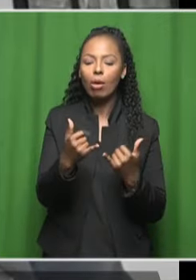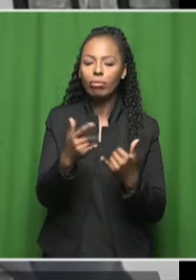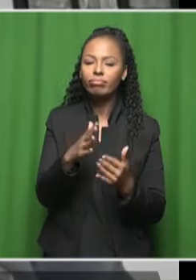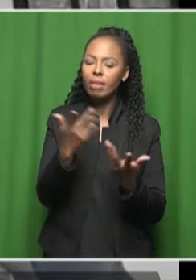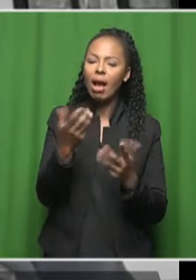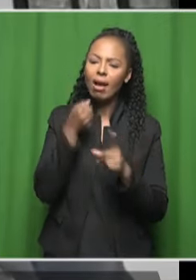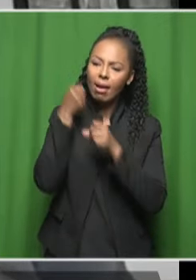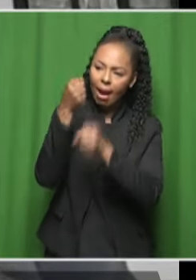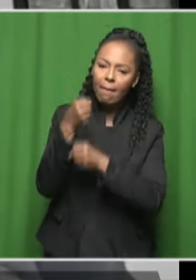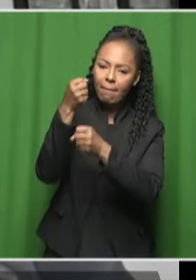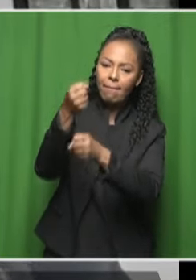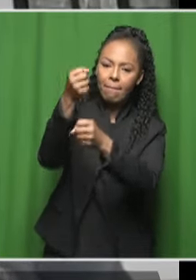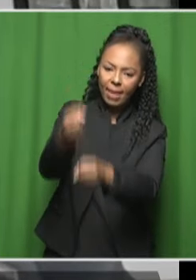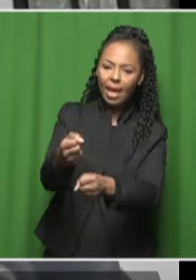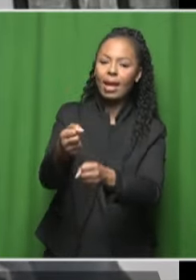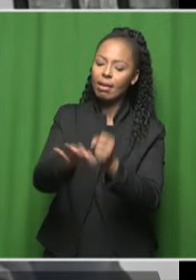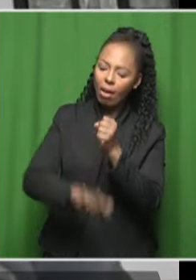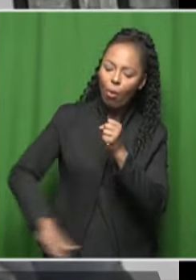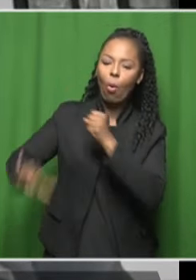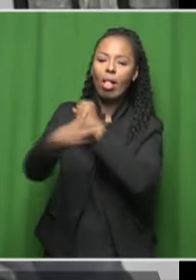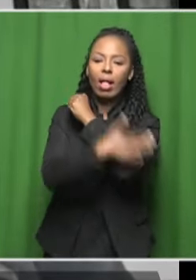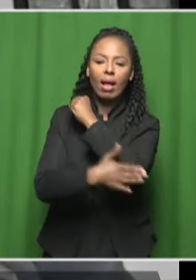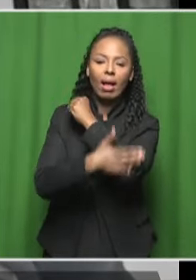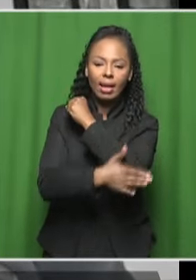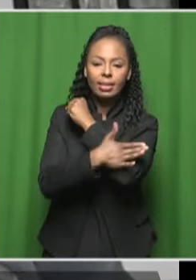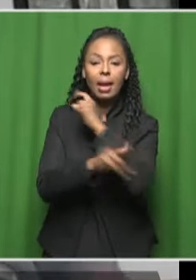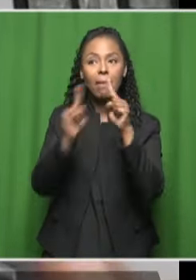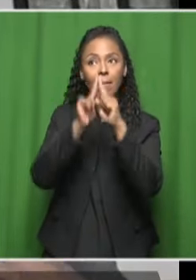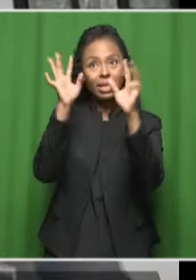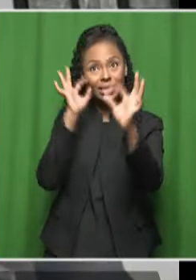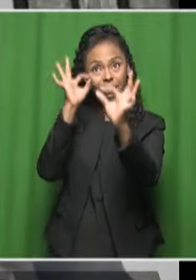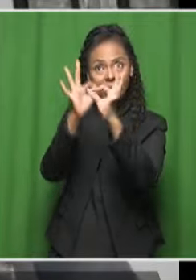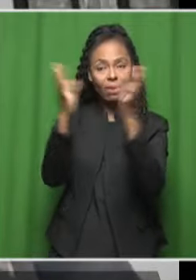nationwide and specifically in the north. So that